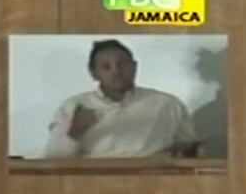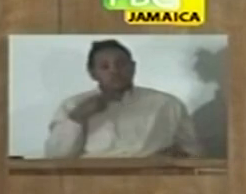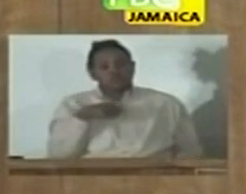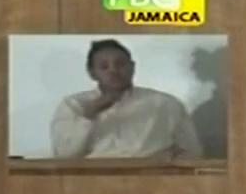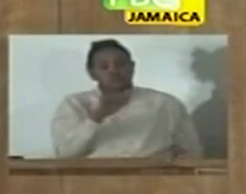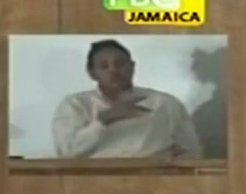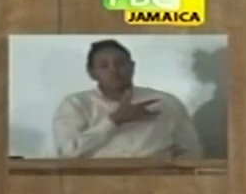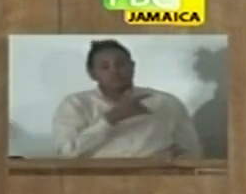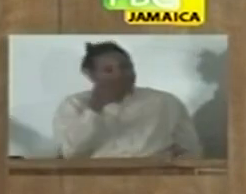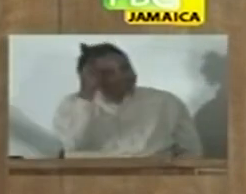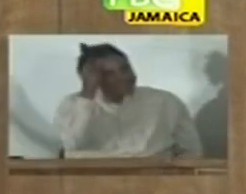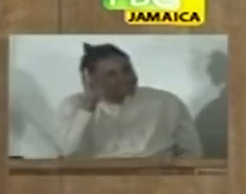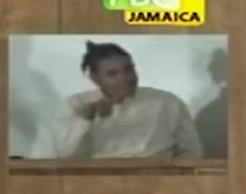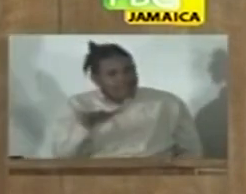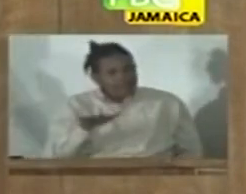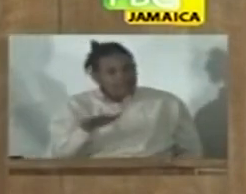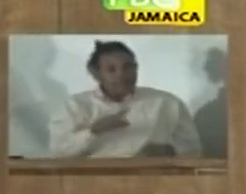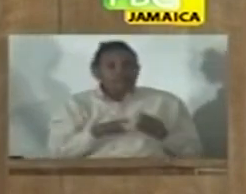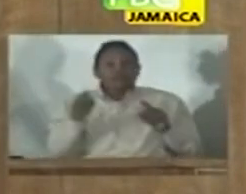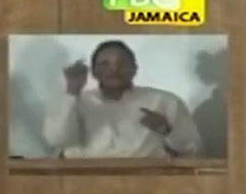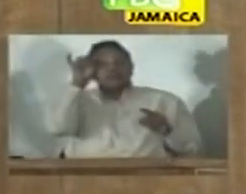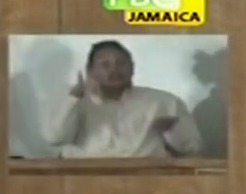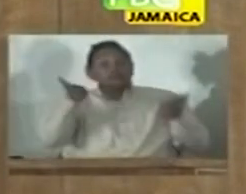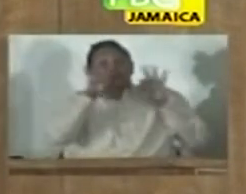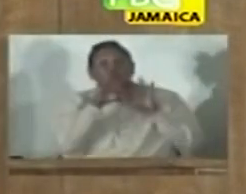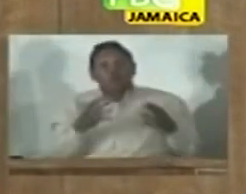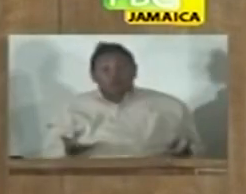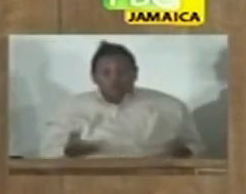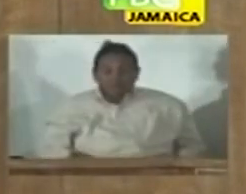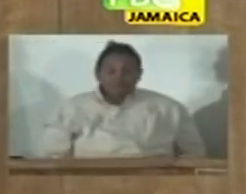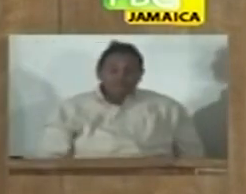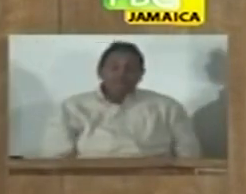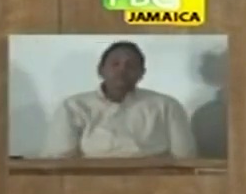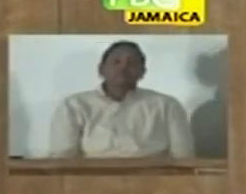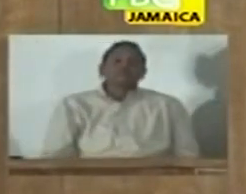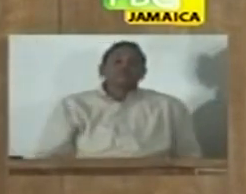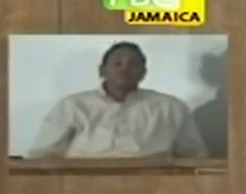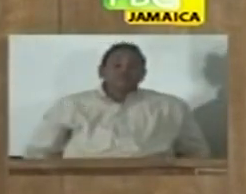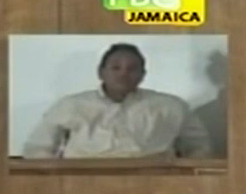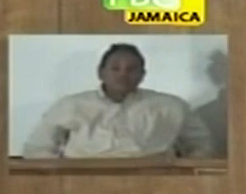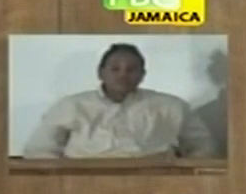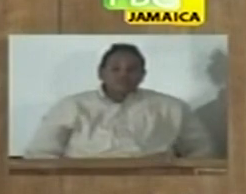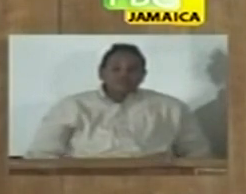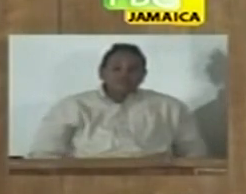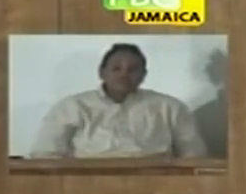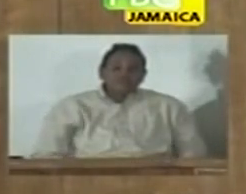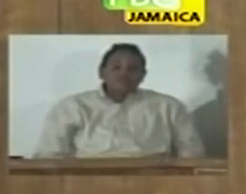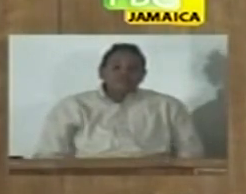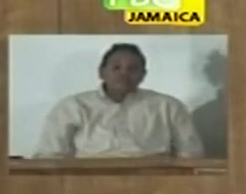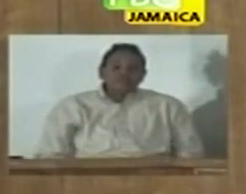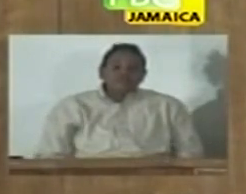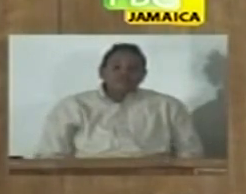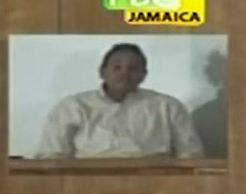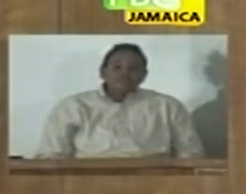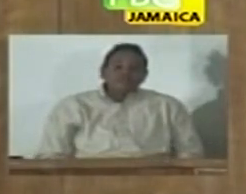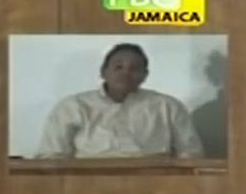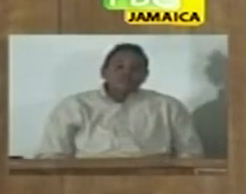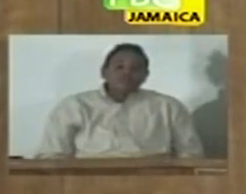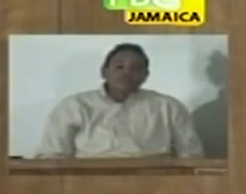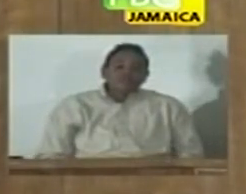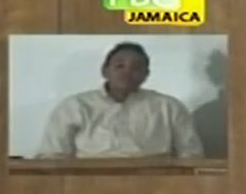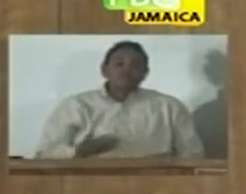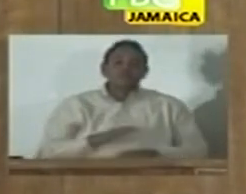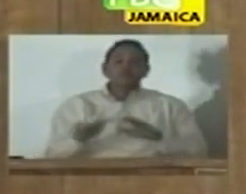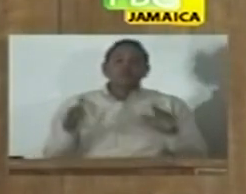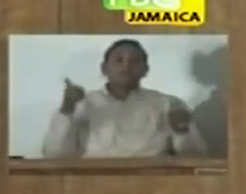that. But it is important that we don't blame